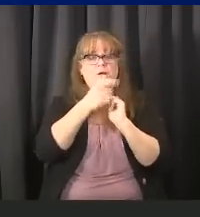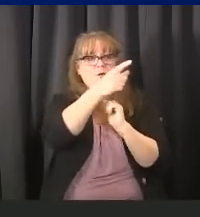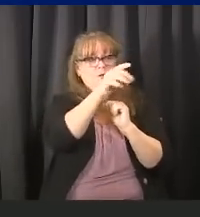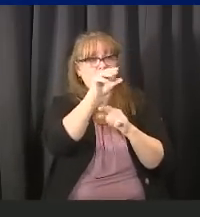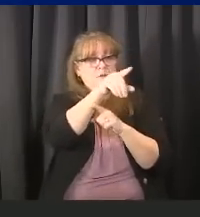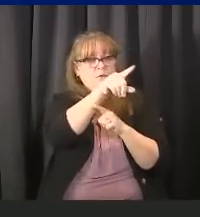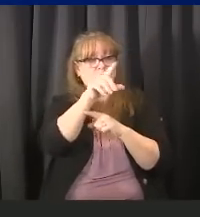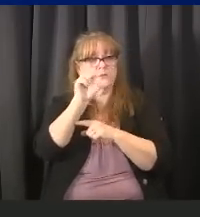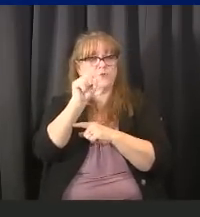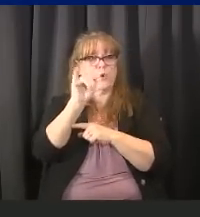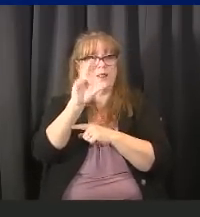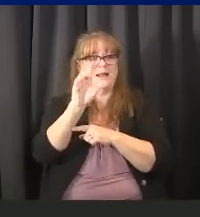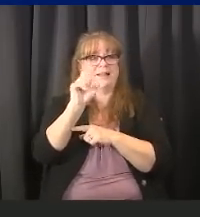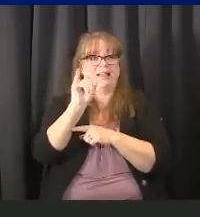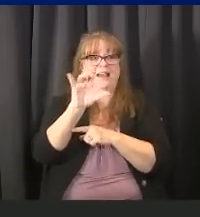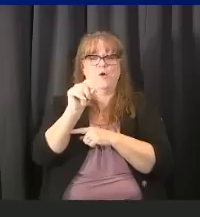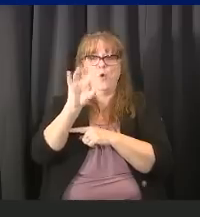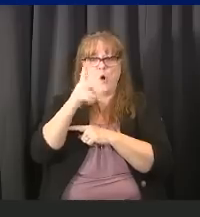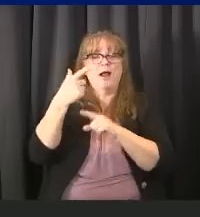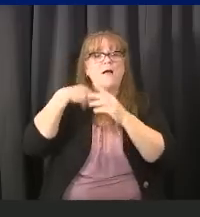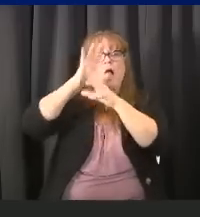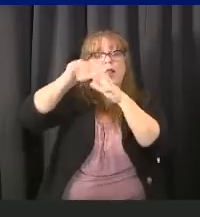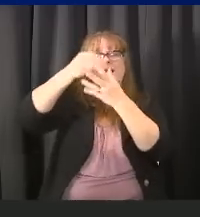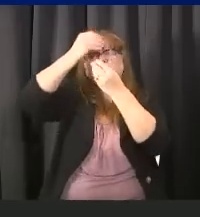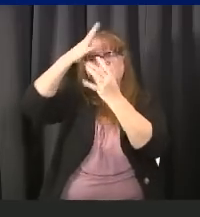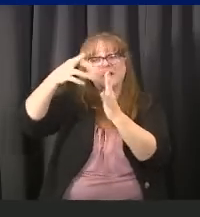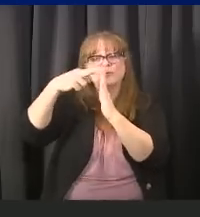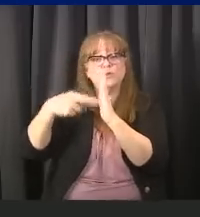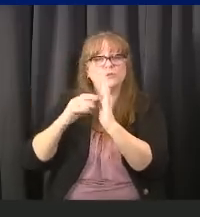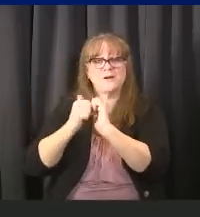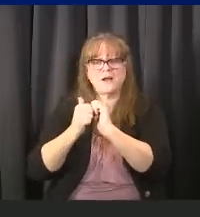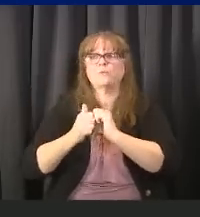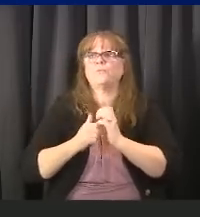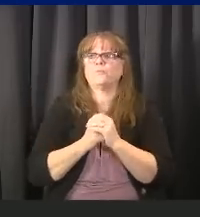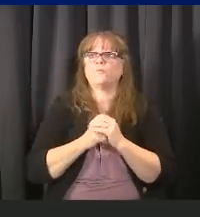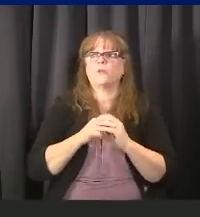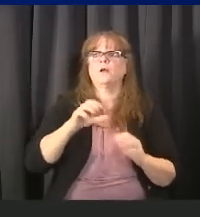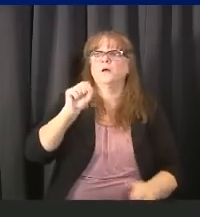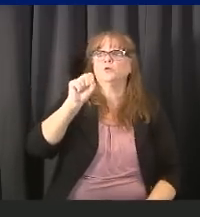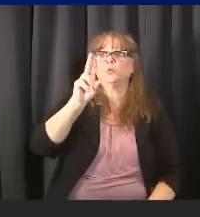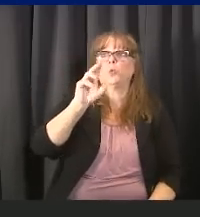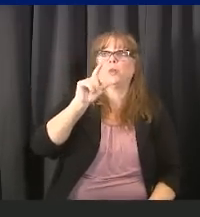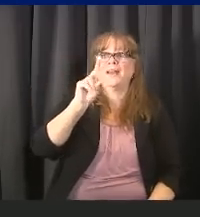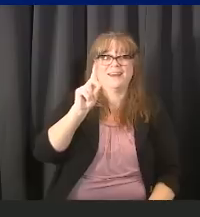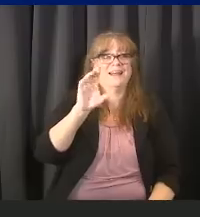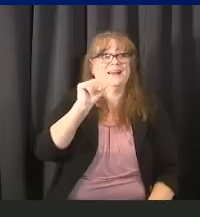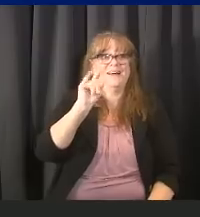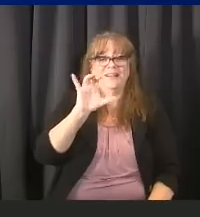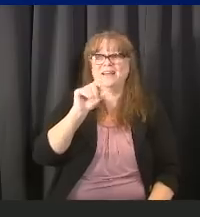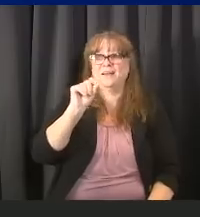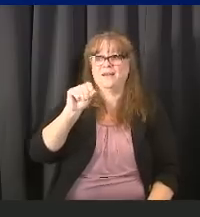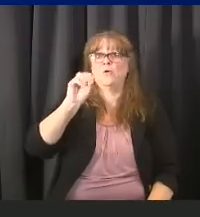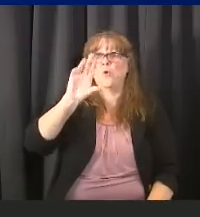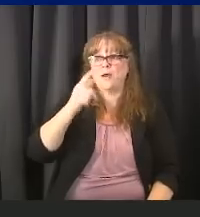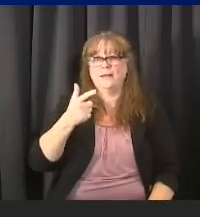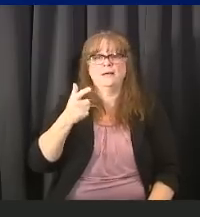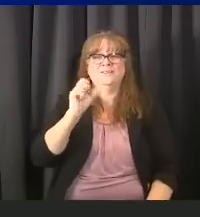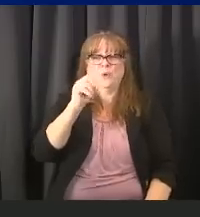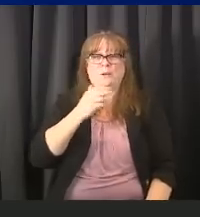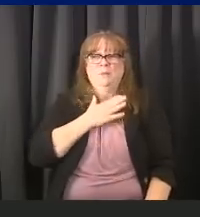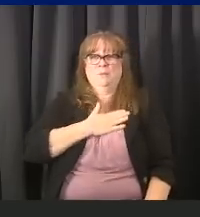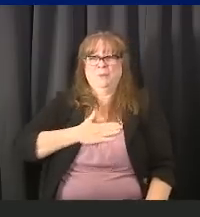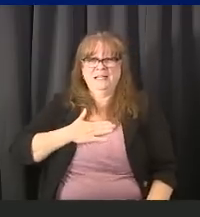go to saludclinic.org to register. And please register in advance. They're not walk-up clinics, because as